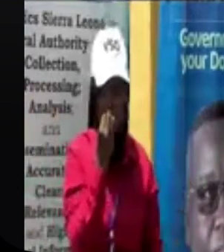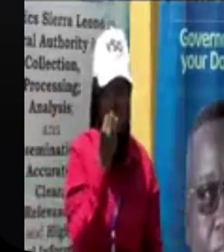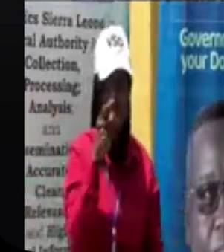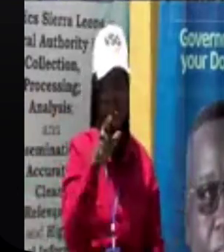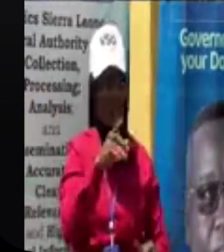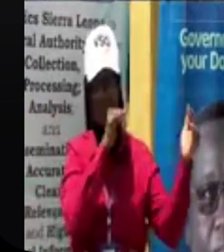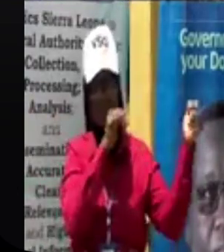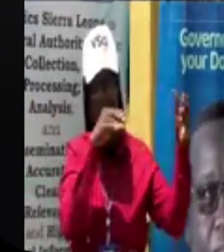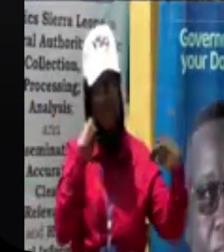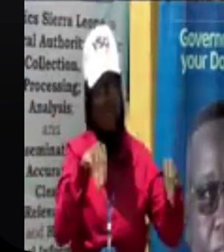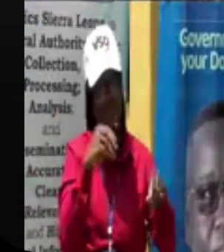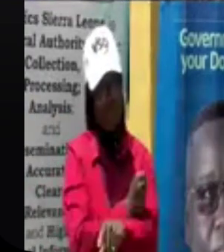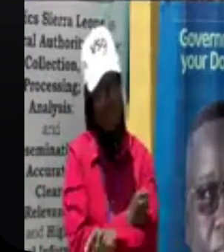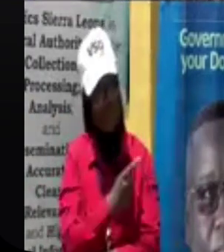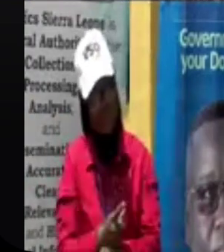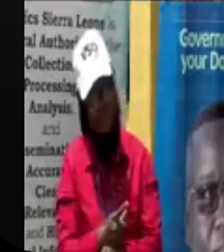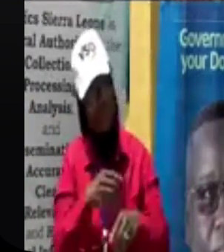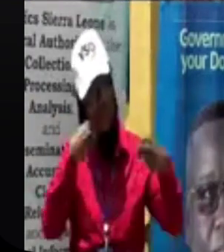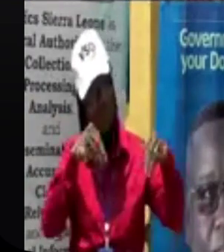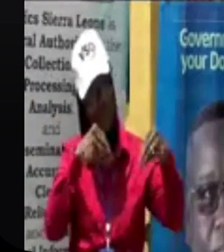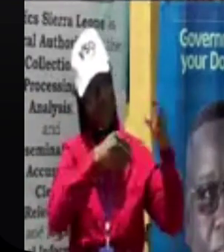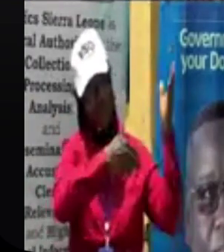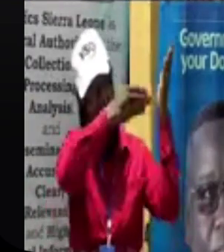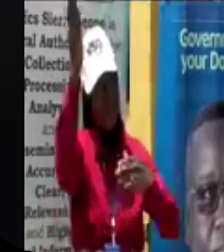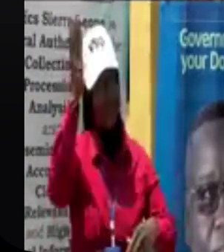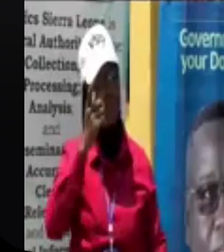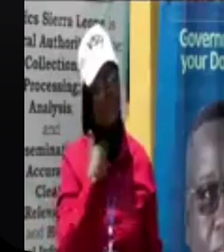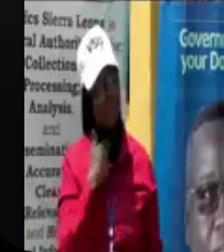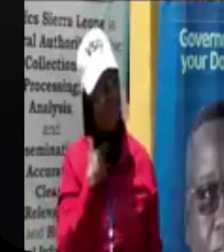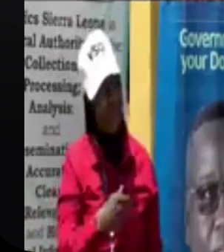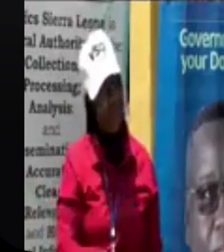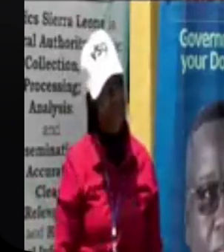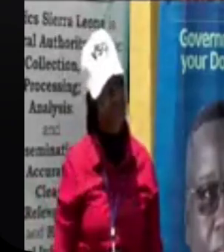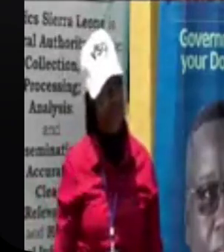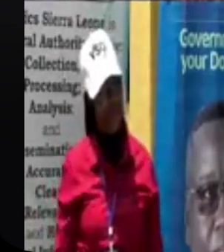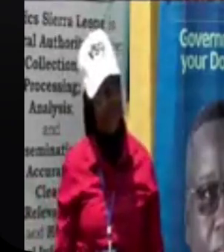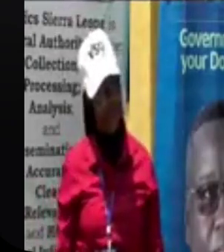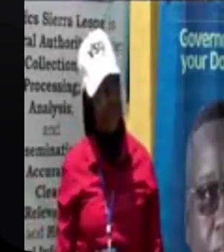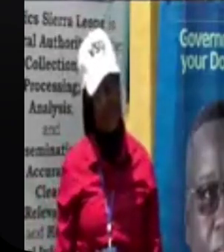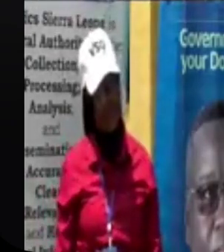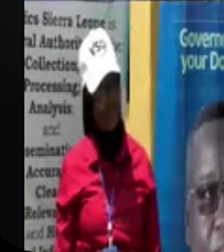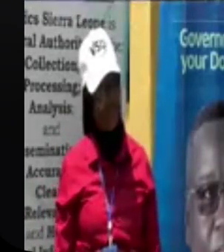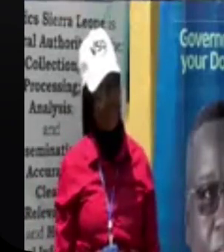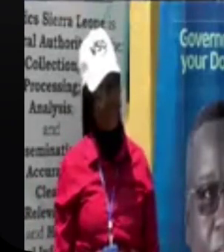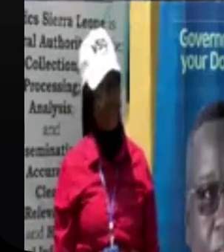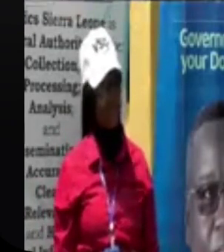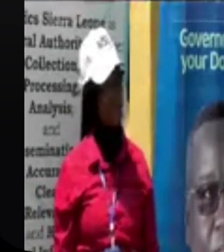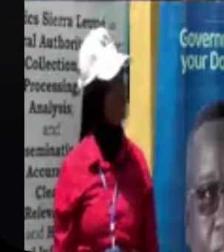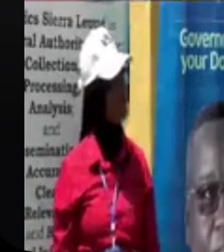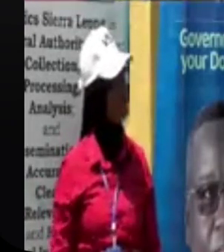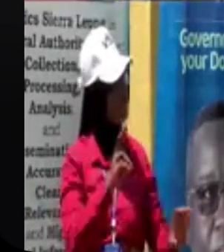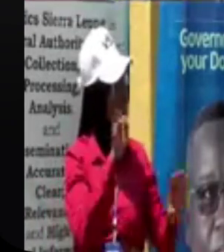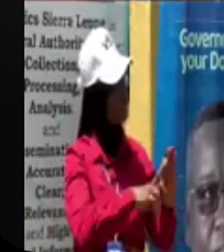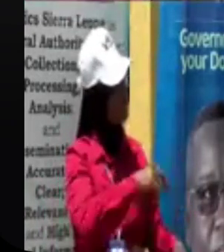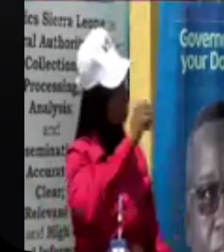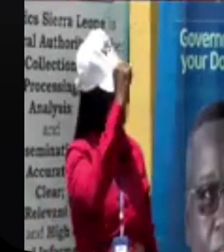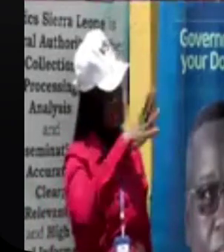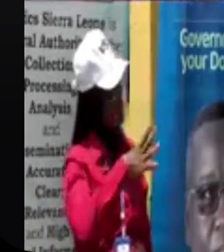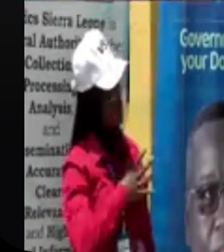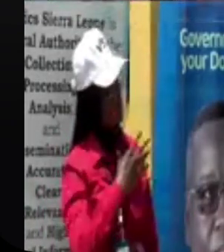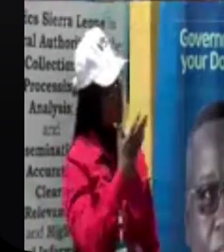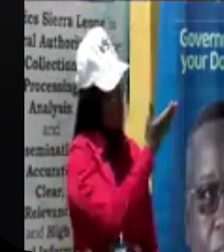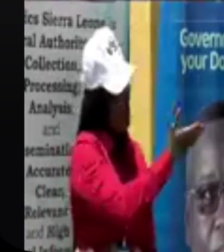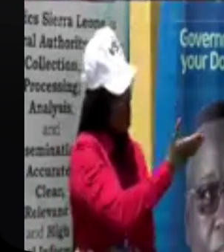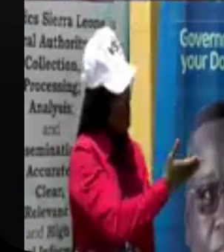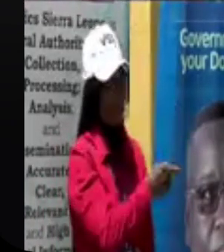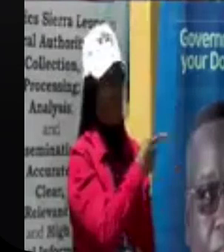for salad at Salone or we expect for goat at Guinea. All right, okay. Well, and see the chairman there. Now